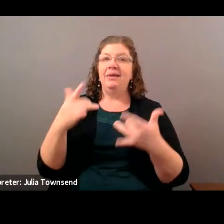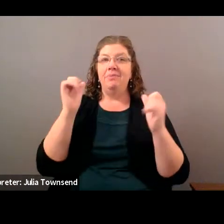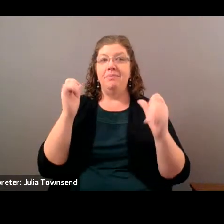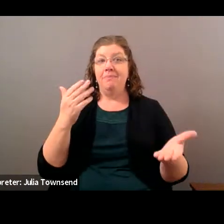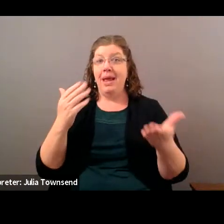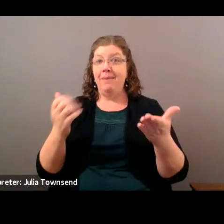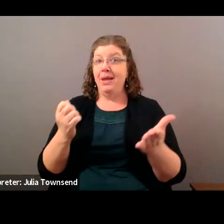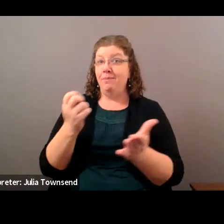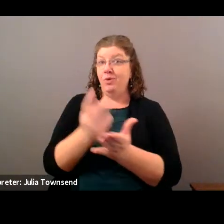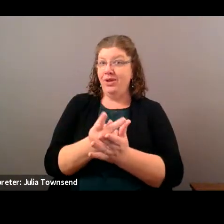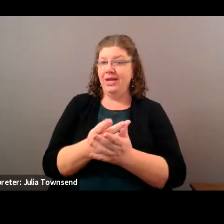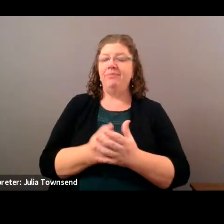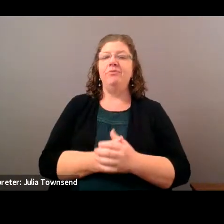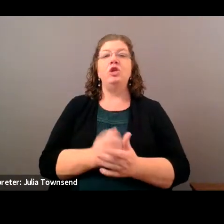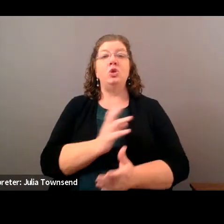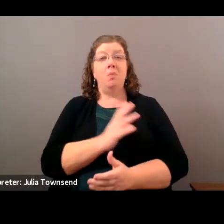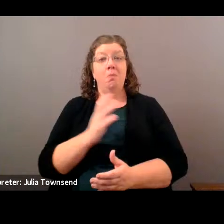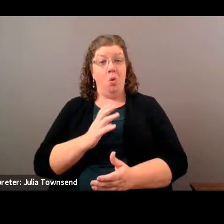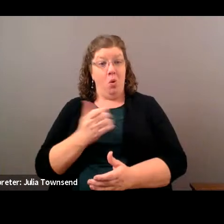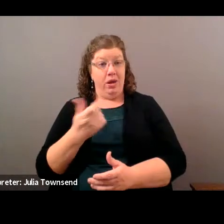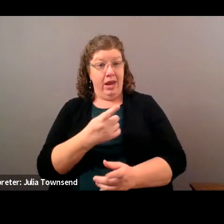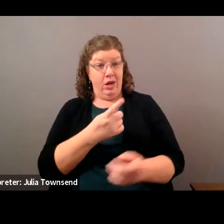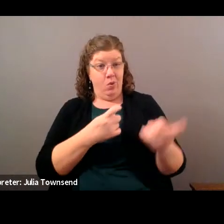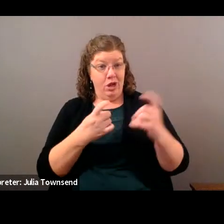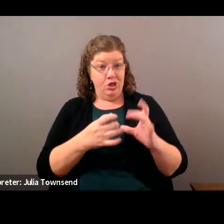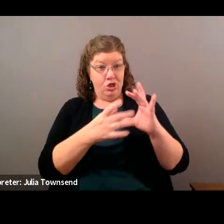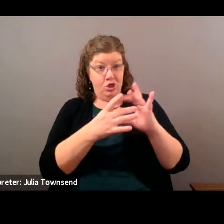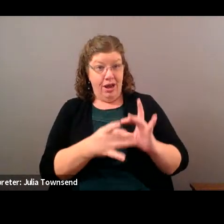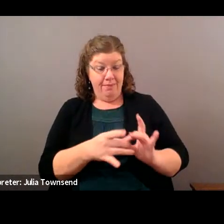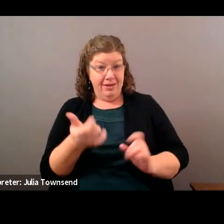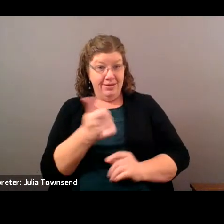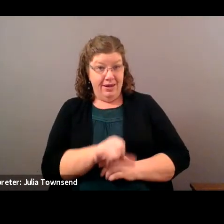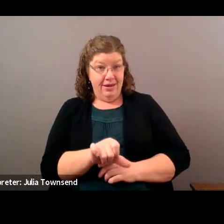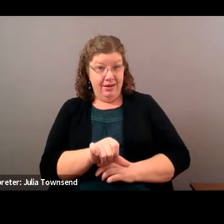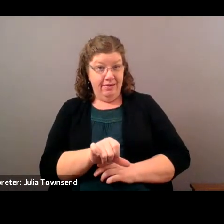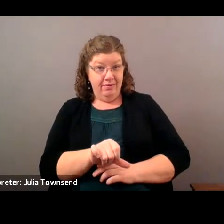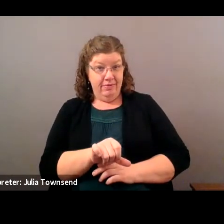it. So, board members, any questions or comments?